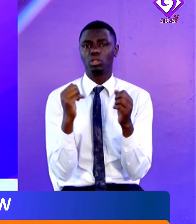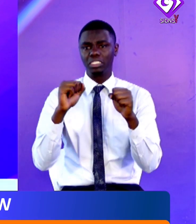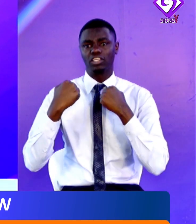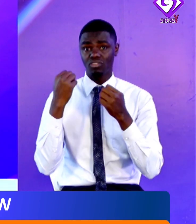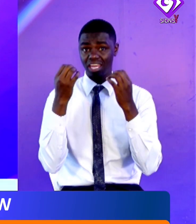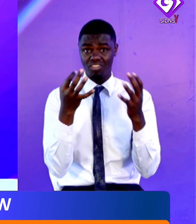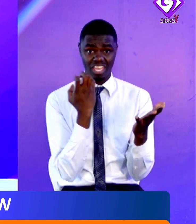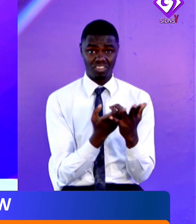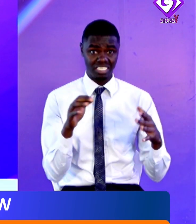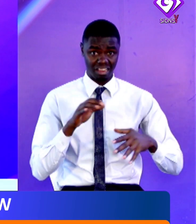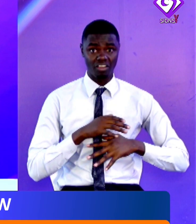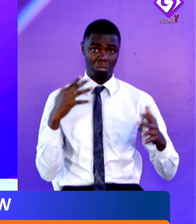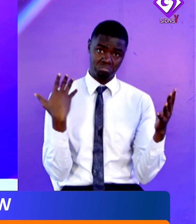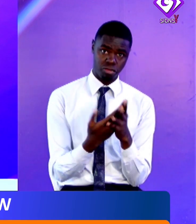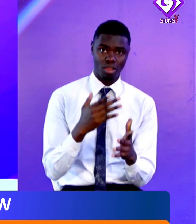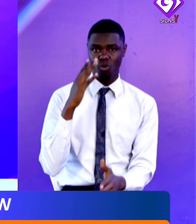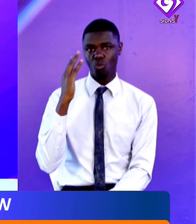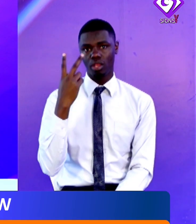gathered. Take a look.